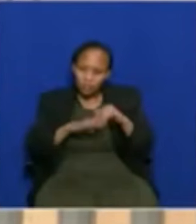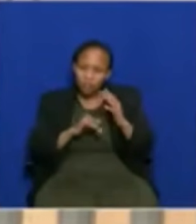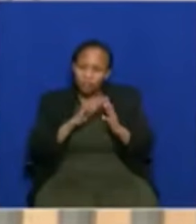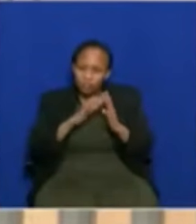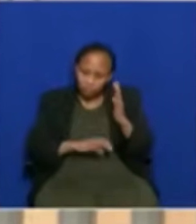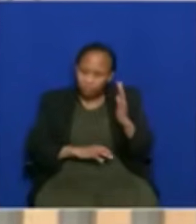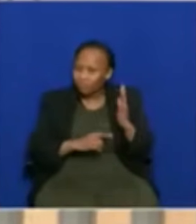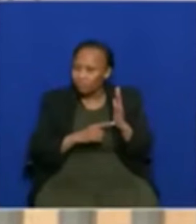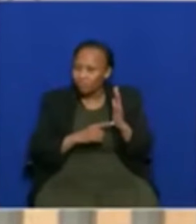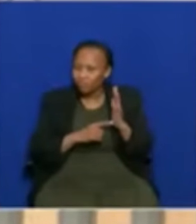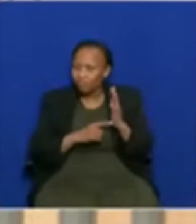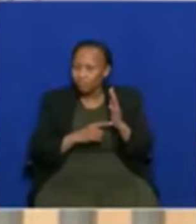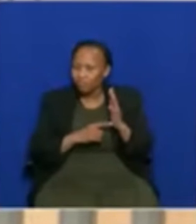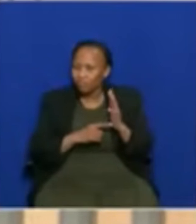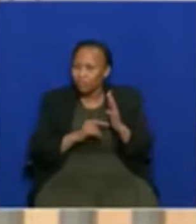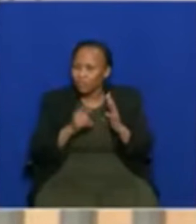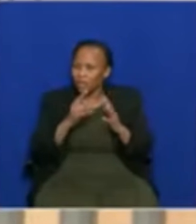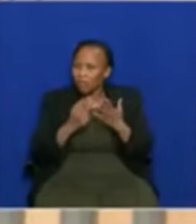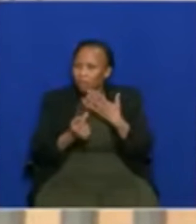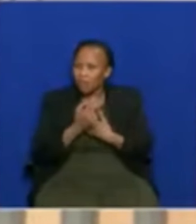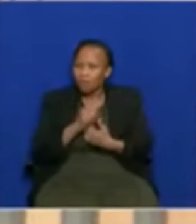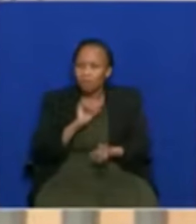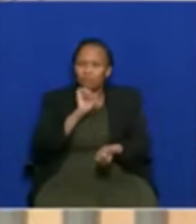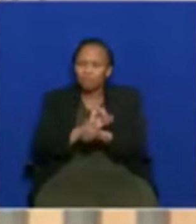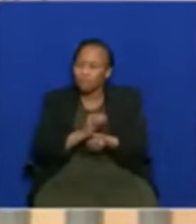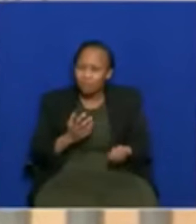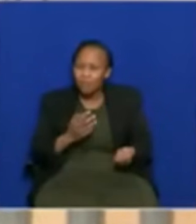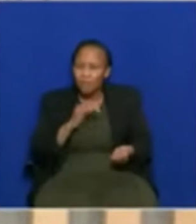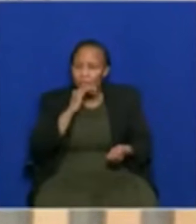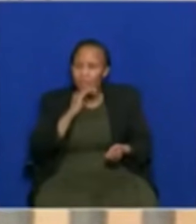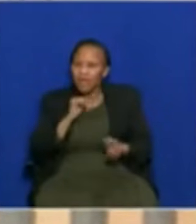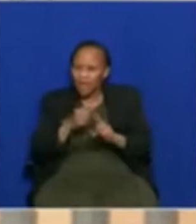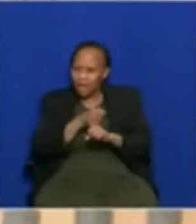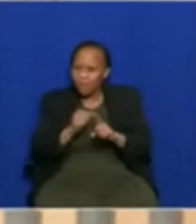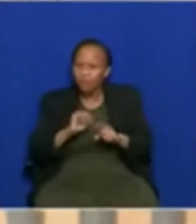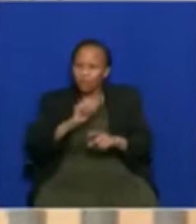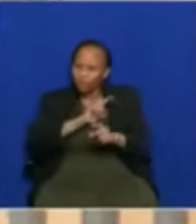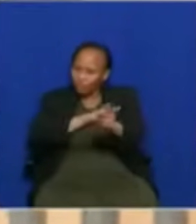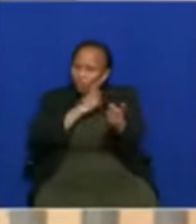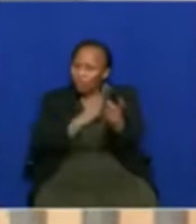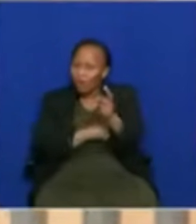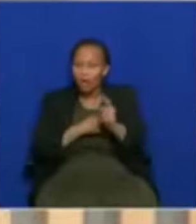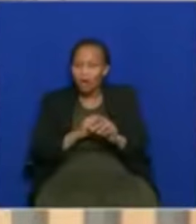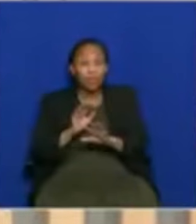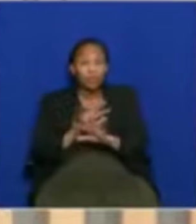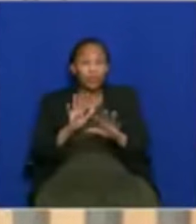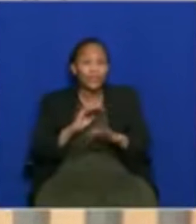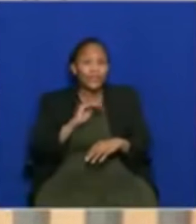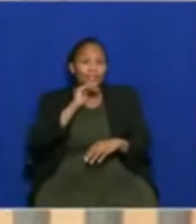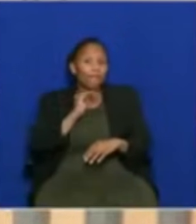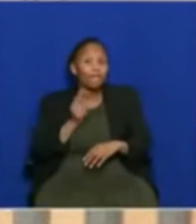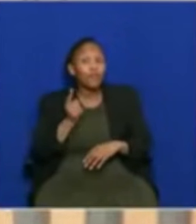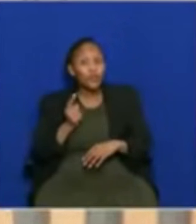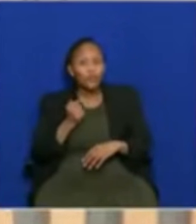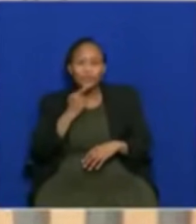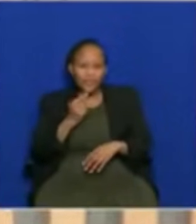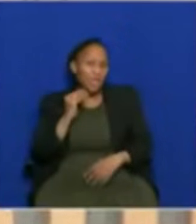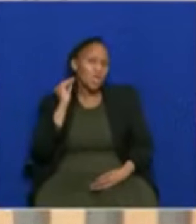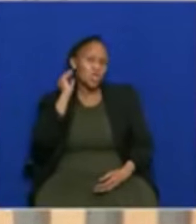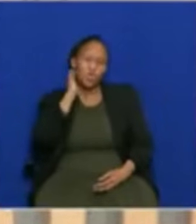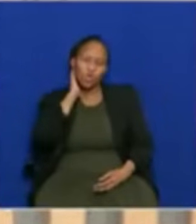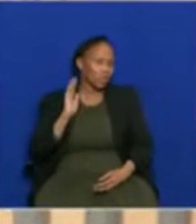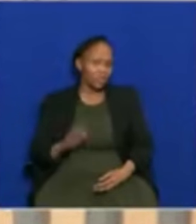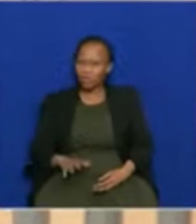in the extreme. That's abuse of power. And it is not enough for you to say noted. No, Colonel, I don't accept that.